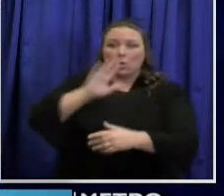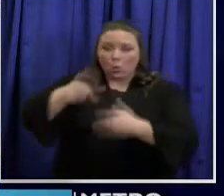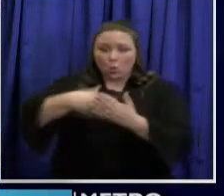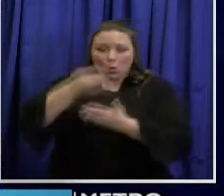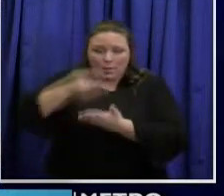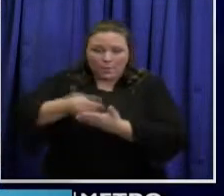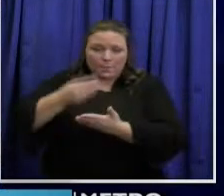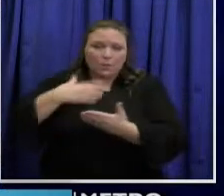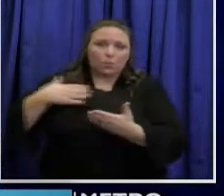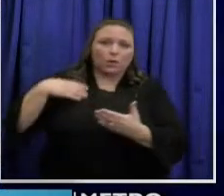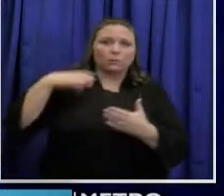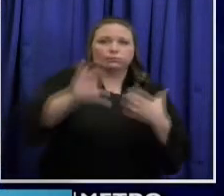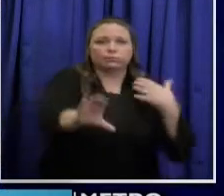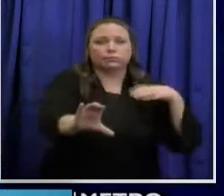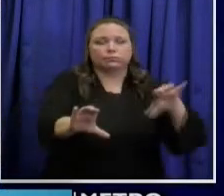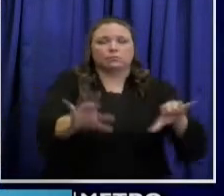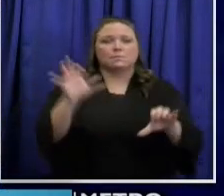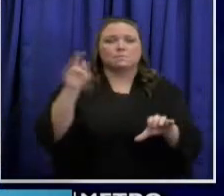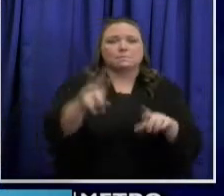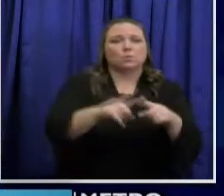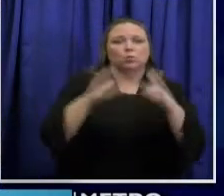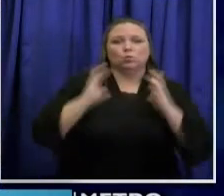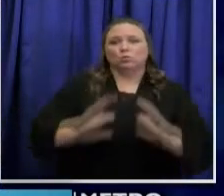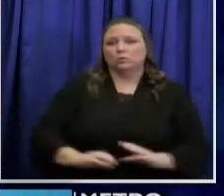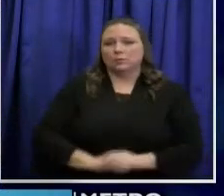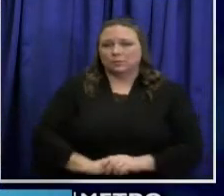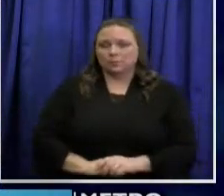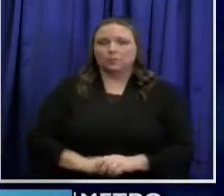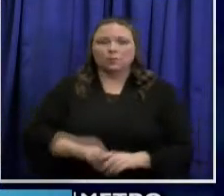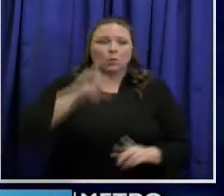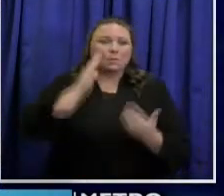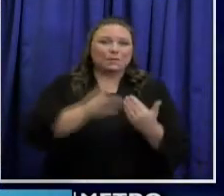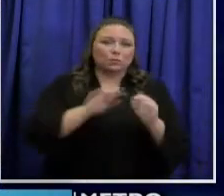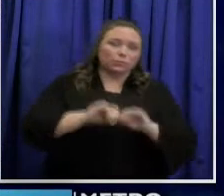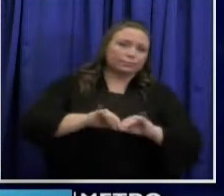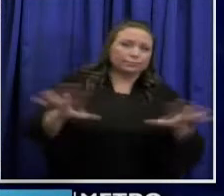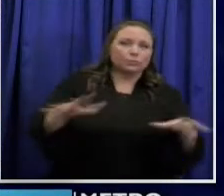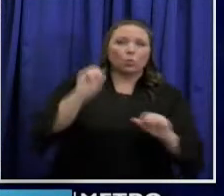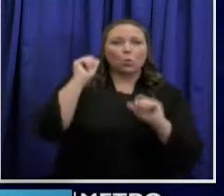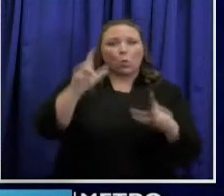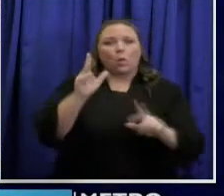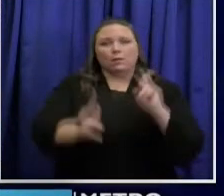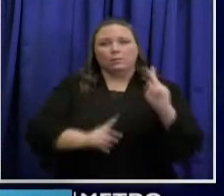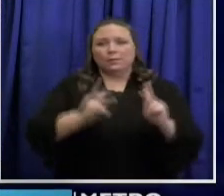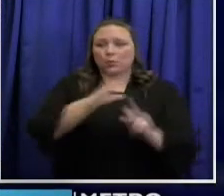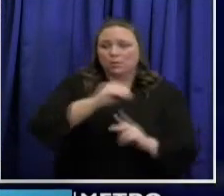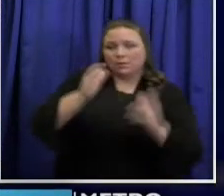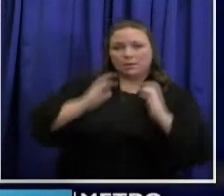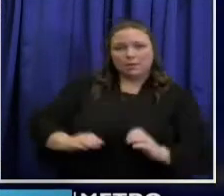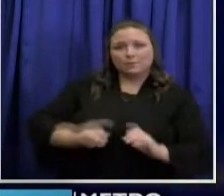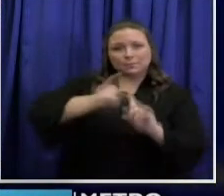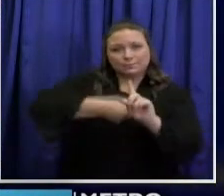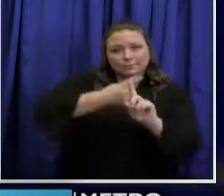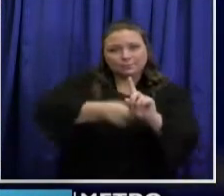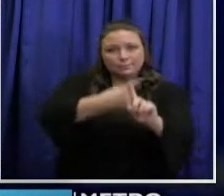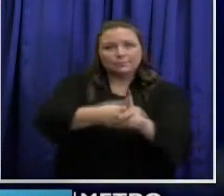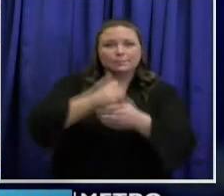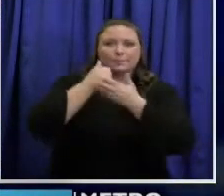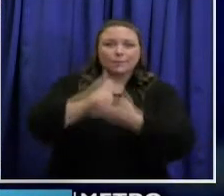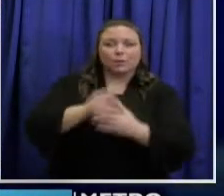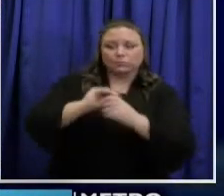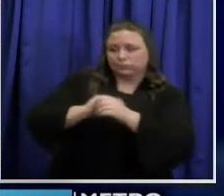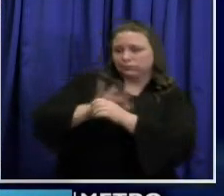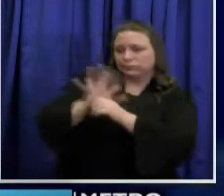customers. $10 million will be evenly distributed to every residential customer on a monthly basis as a